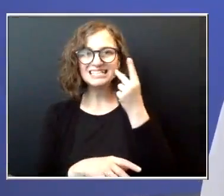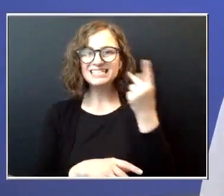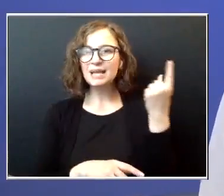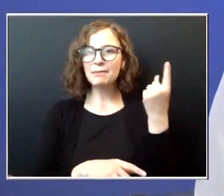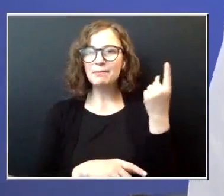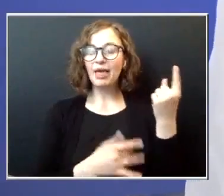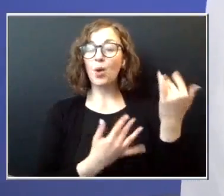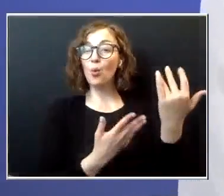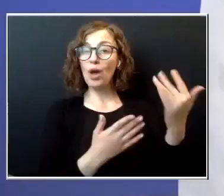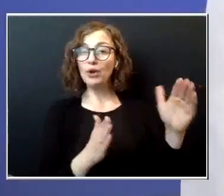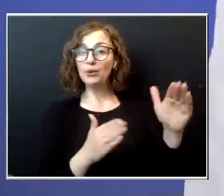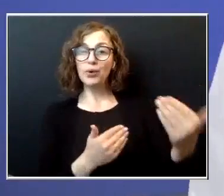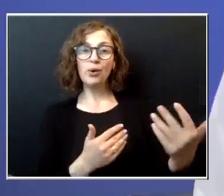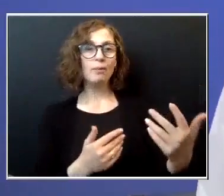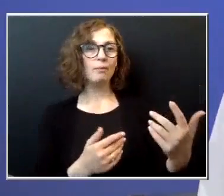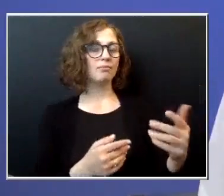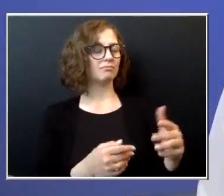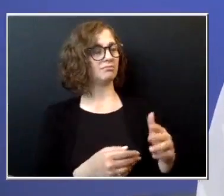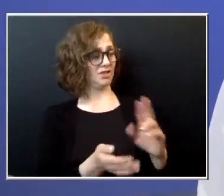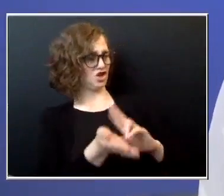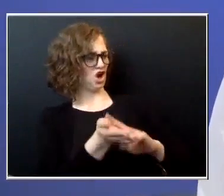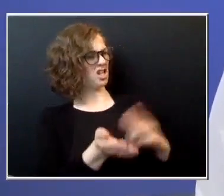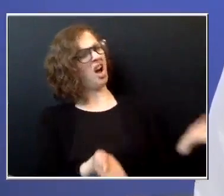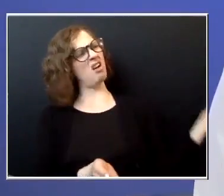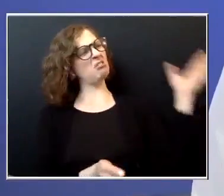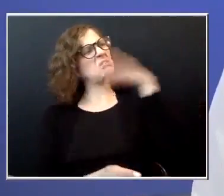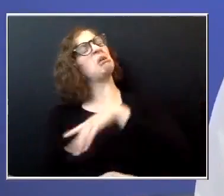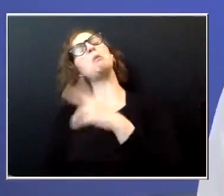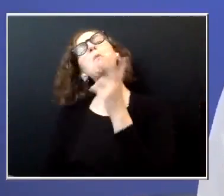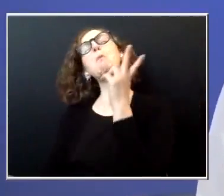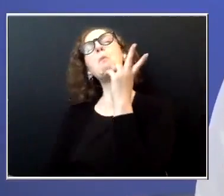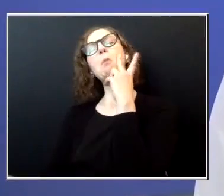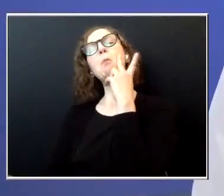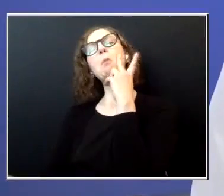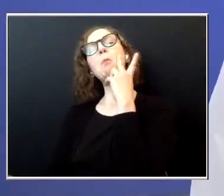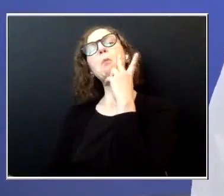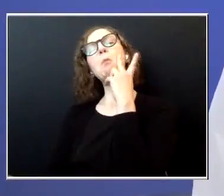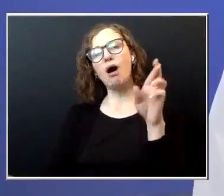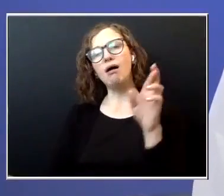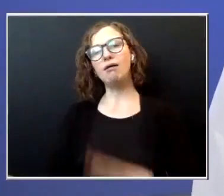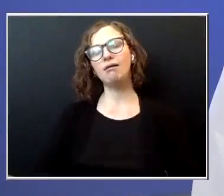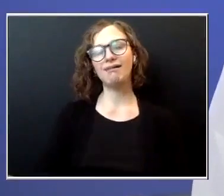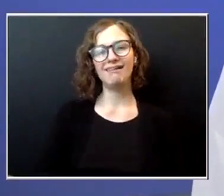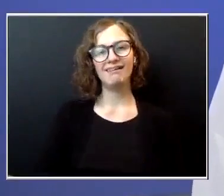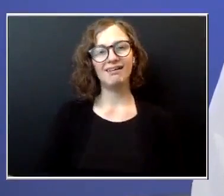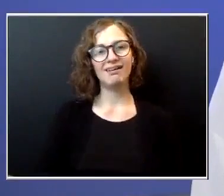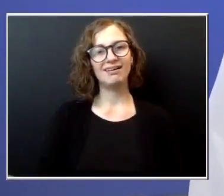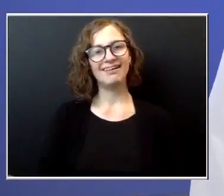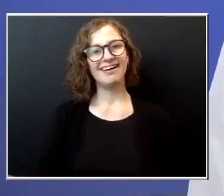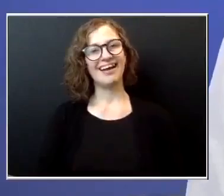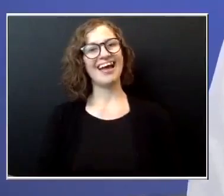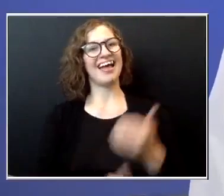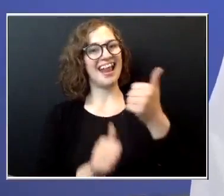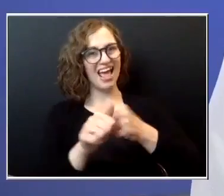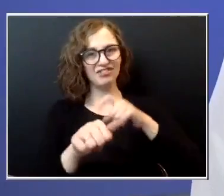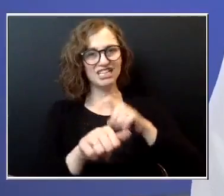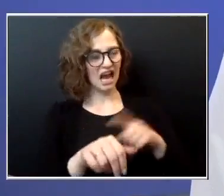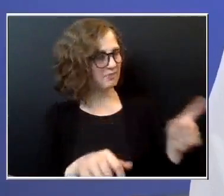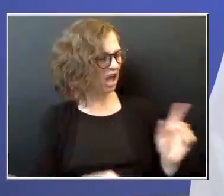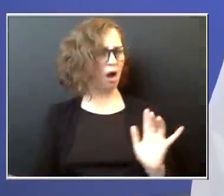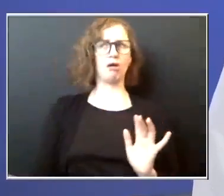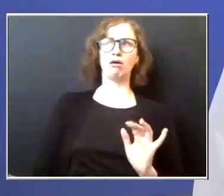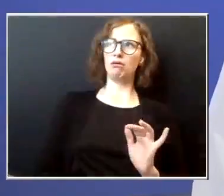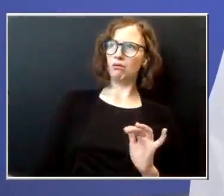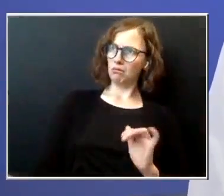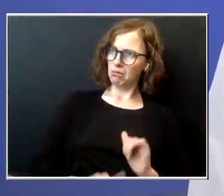tell nurses, come on to the OR. It's great. And they're like, So true. I think about that. I said, come on, we're